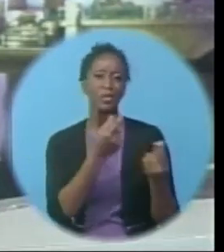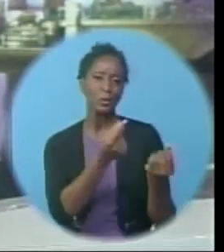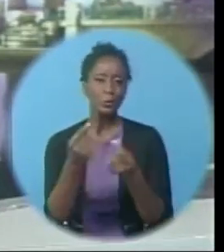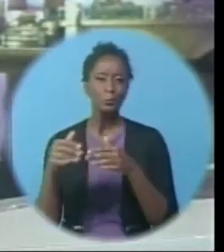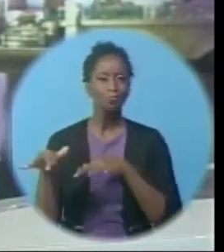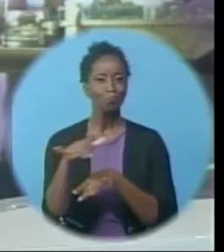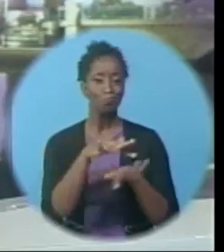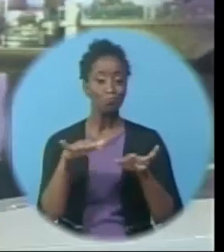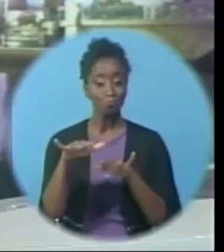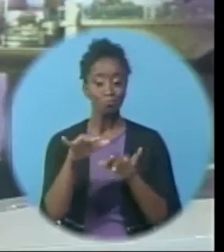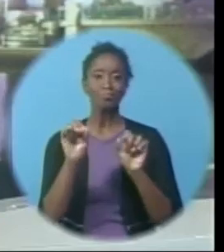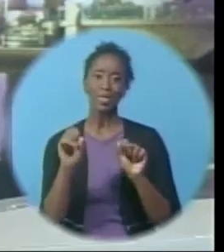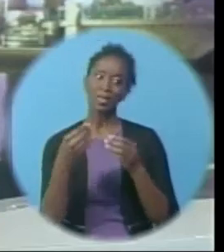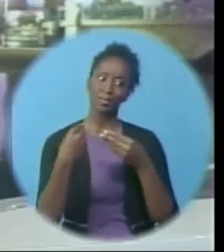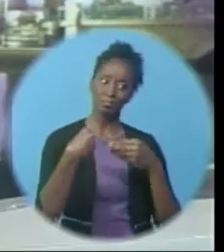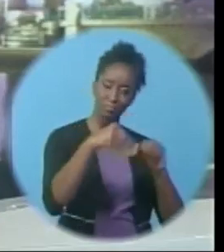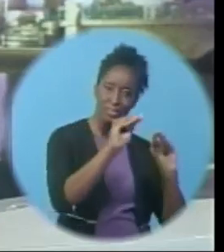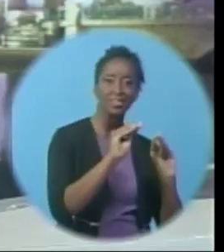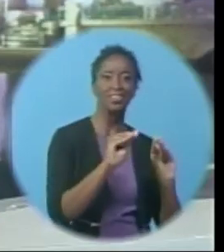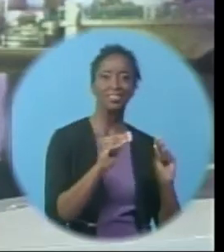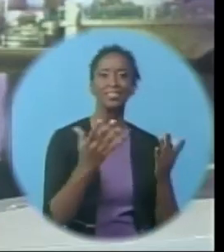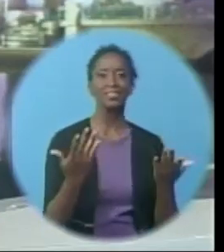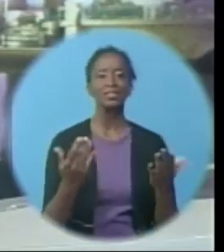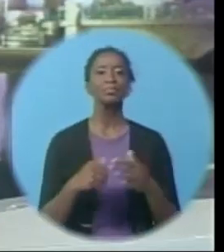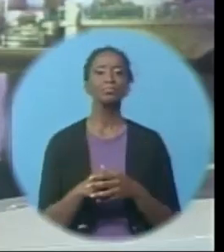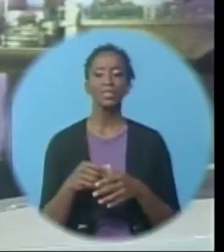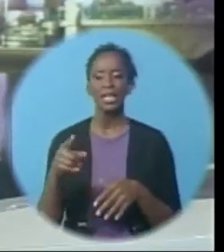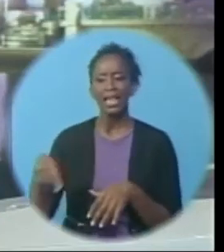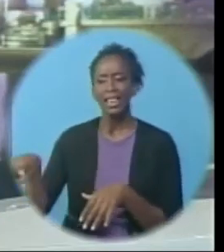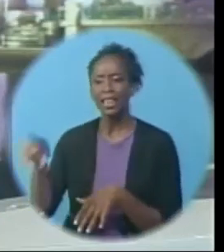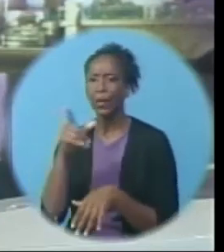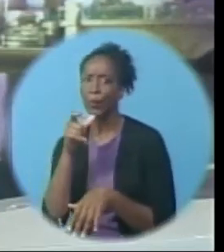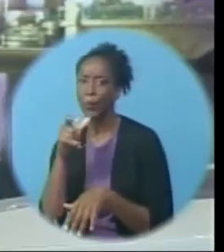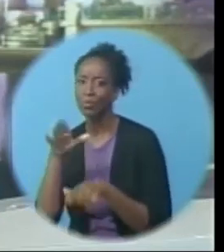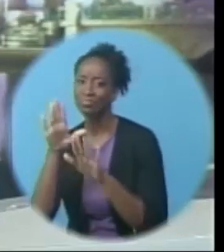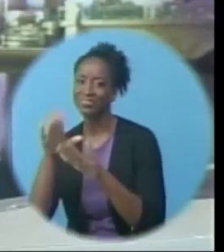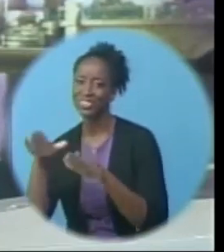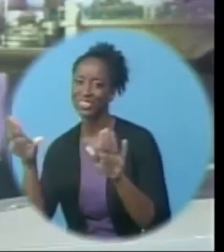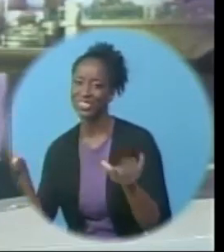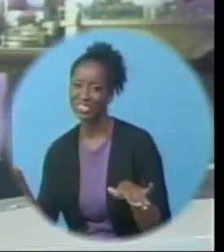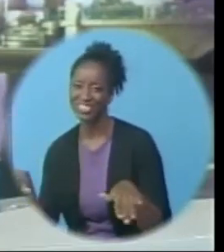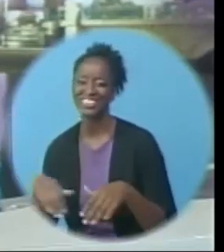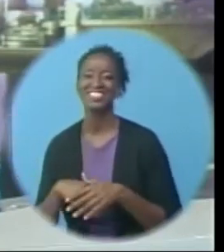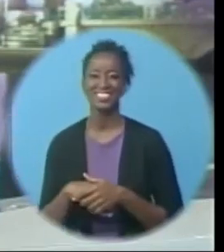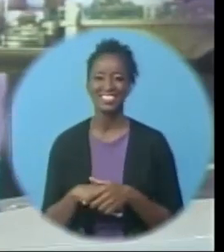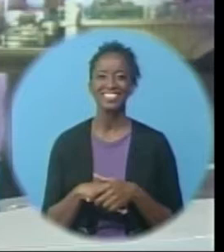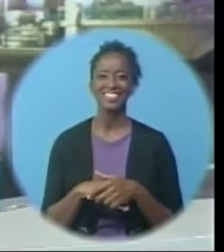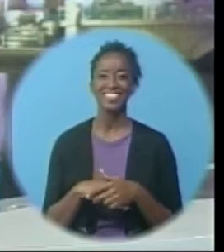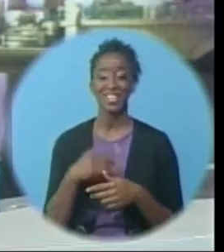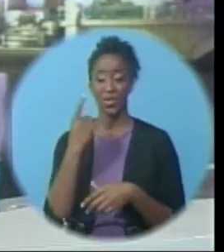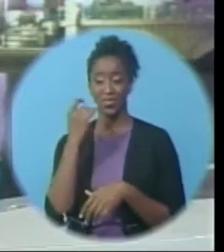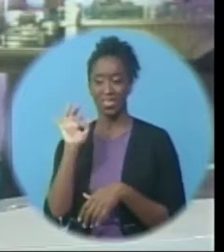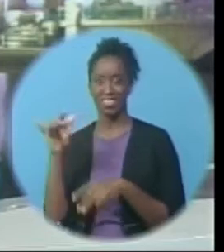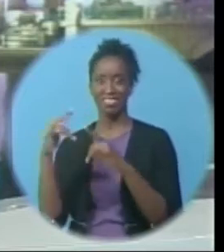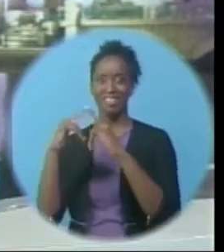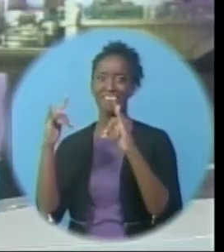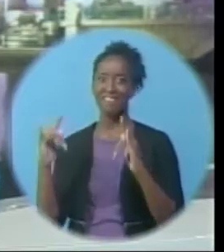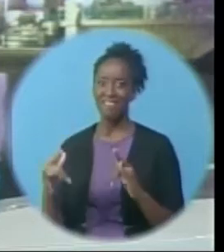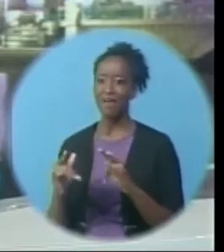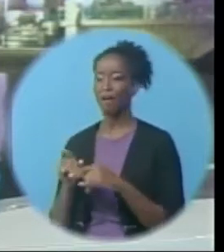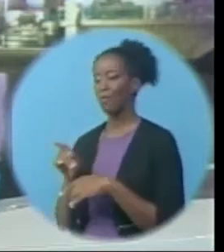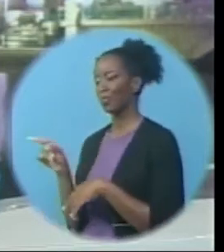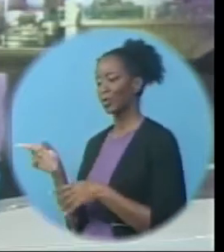bring revenue into the country. Interestingly enough, they're all children. Denise Blackman spoke to some of them at this